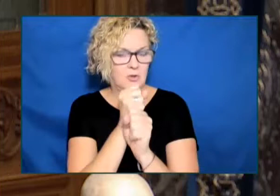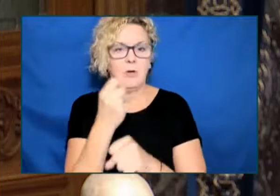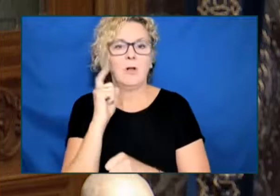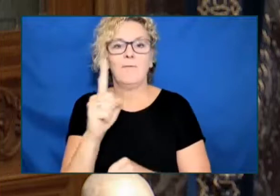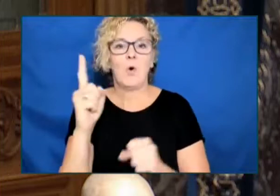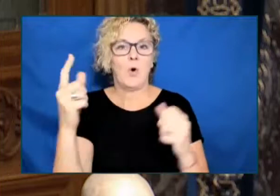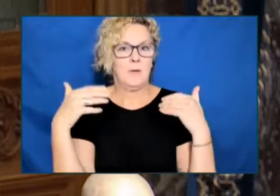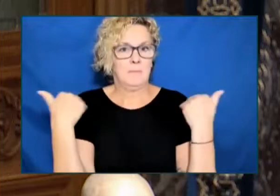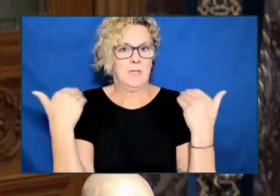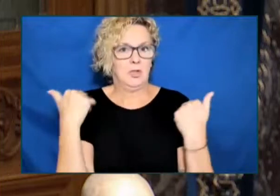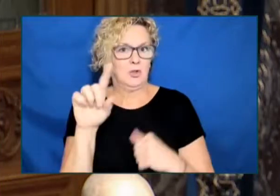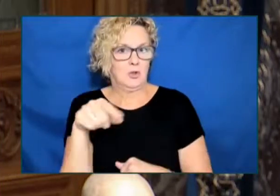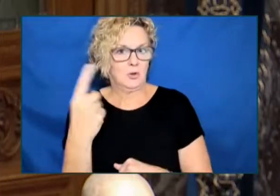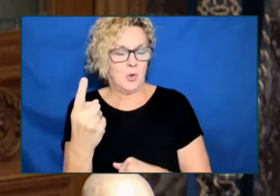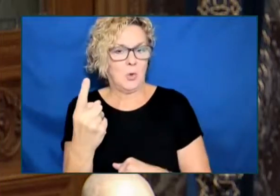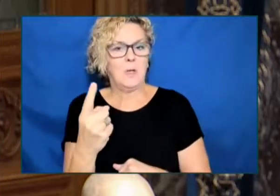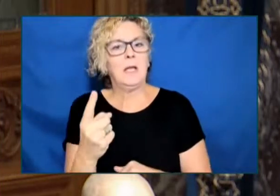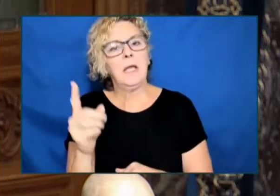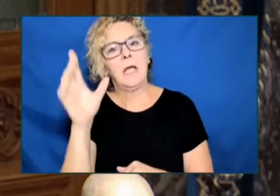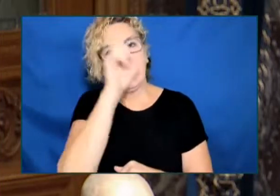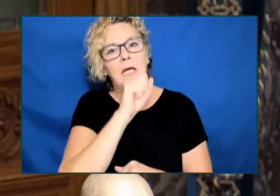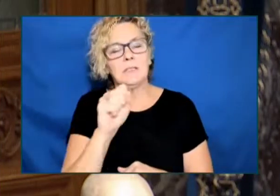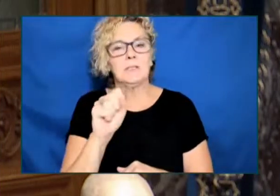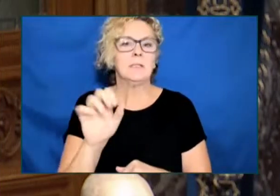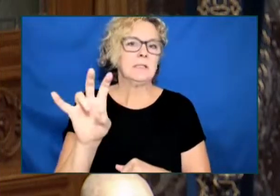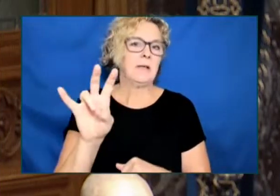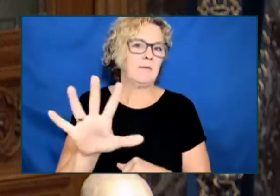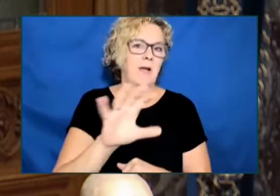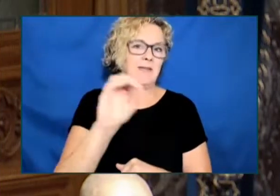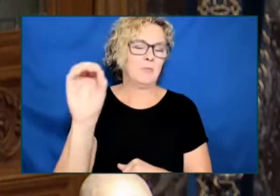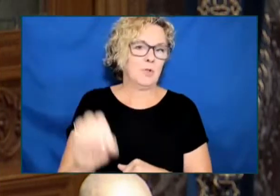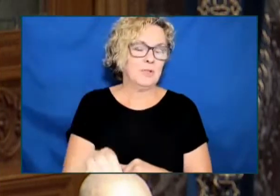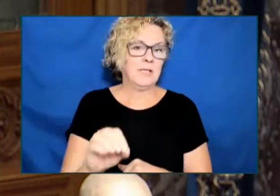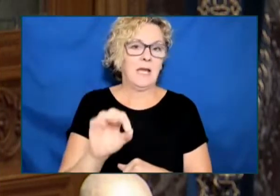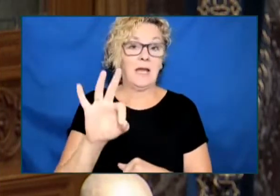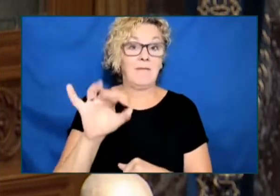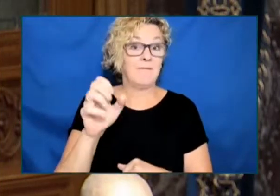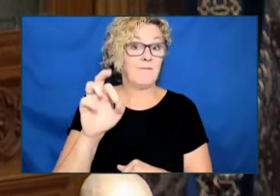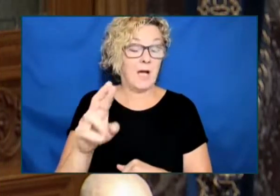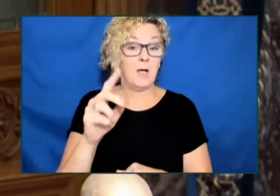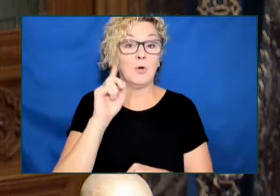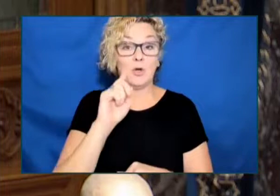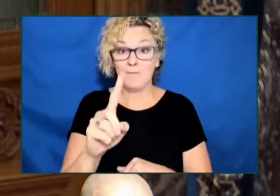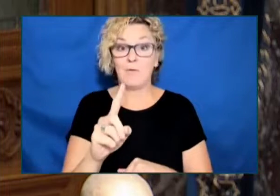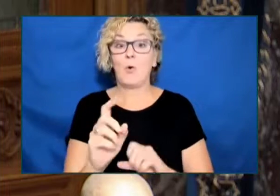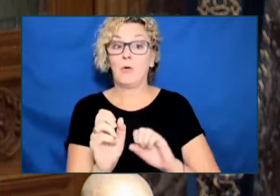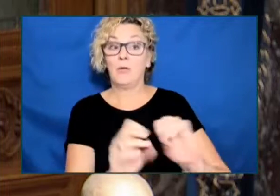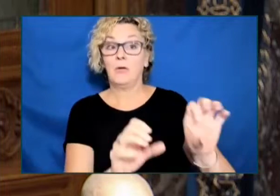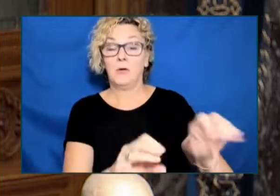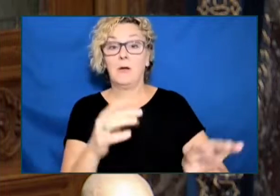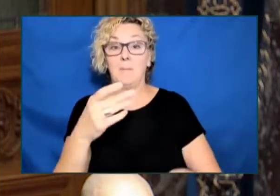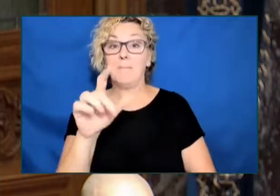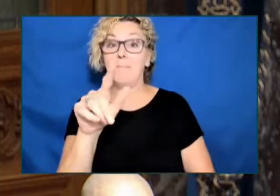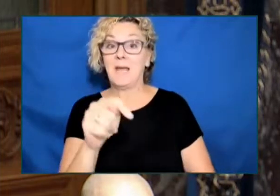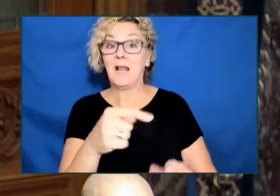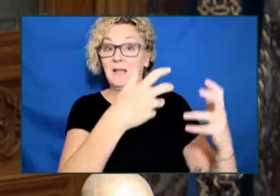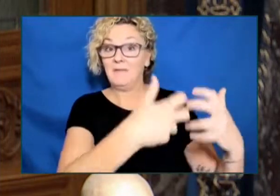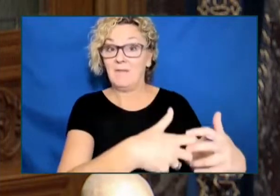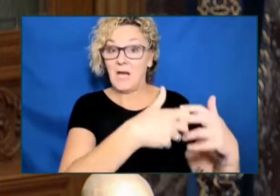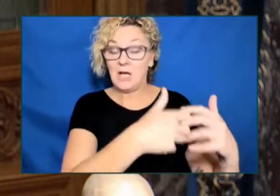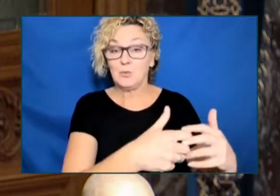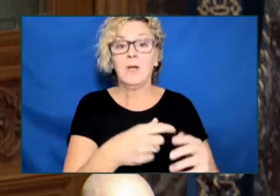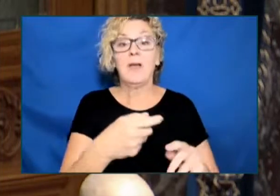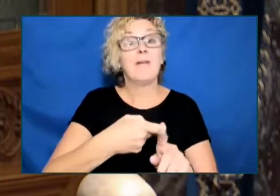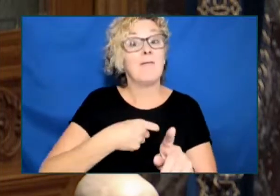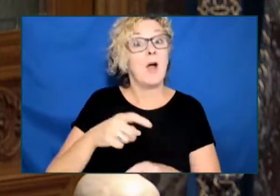estimated 75% of fibre for pellet processing facilities comes from sawmill residuals. In